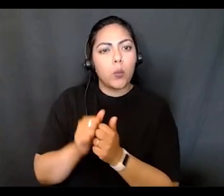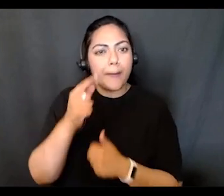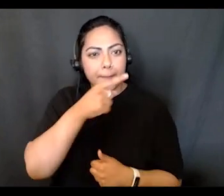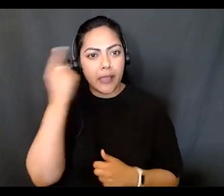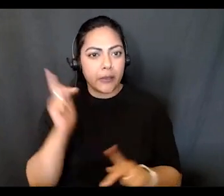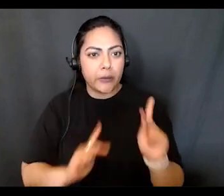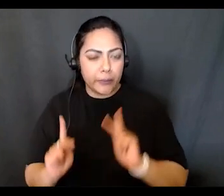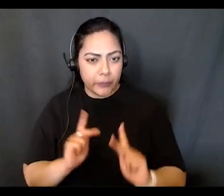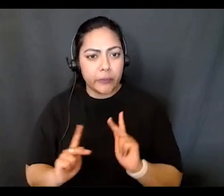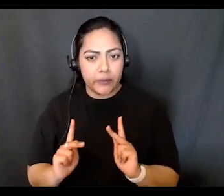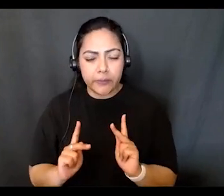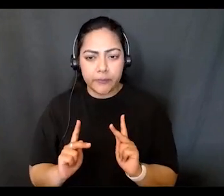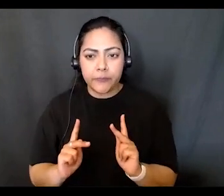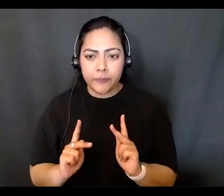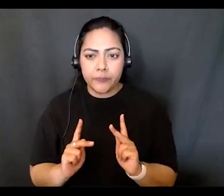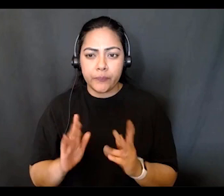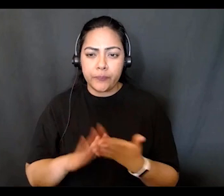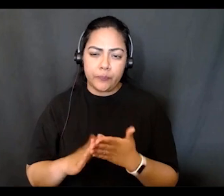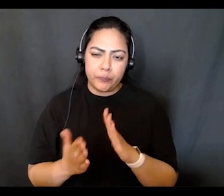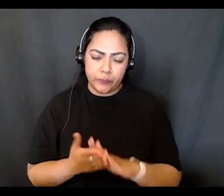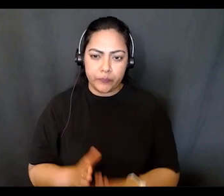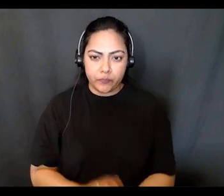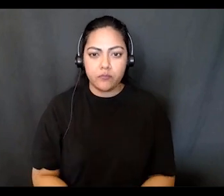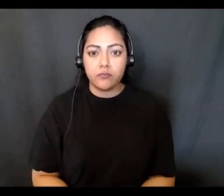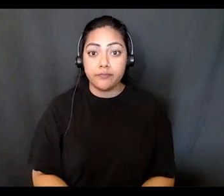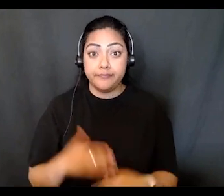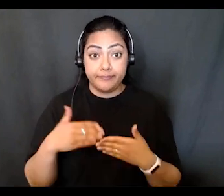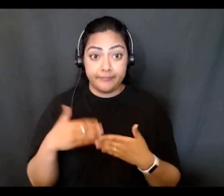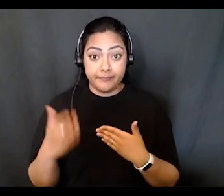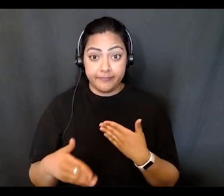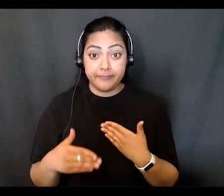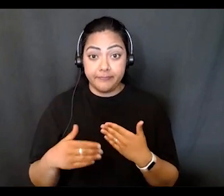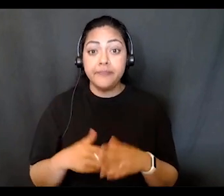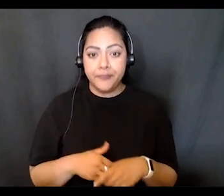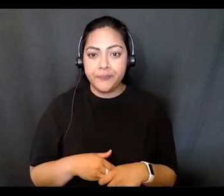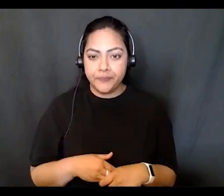Black communities. Do we have the next slide, please?